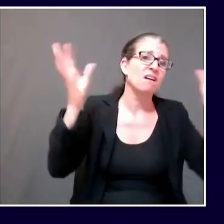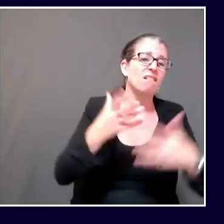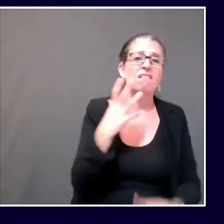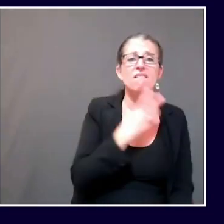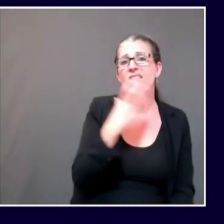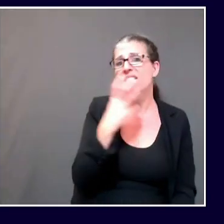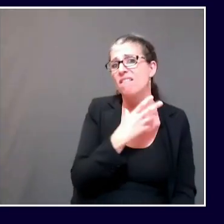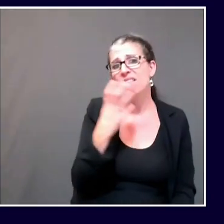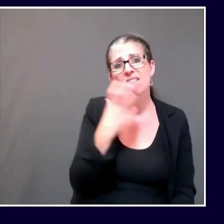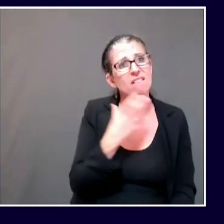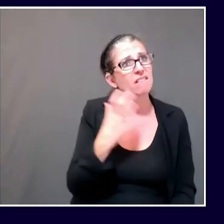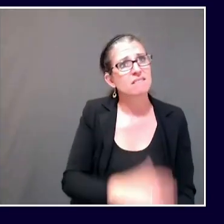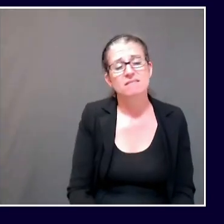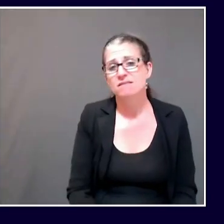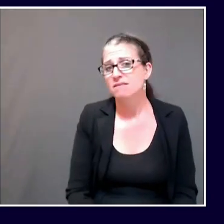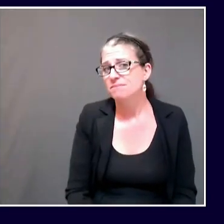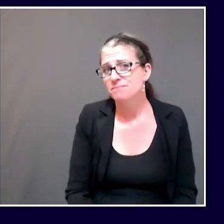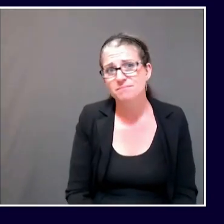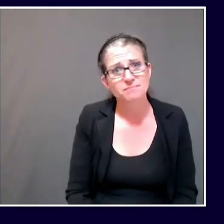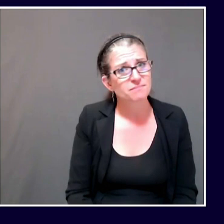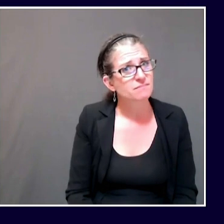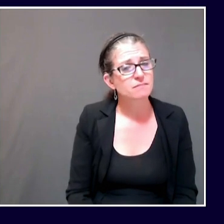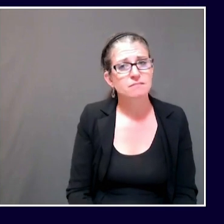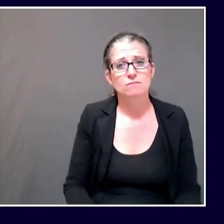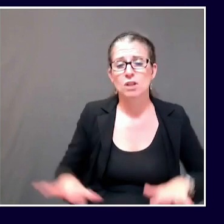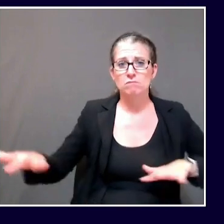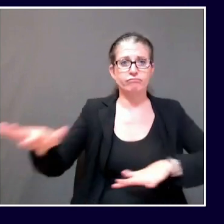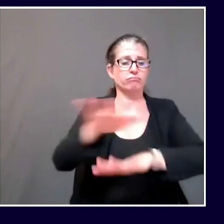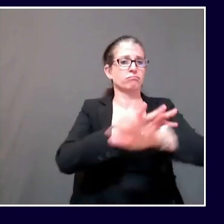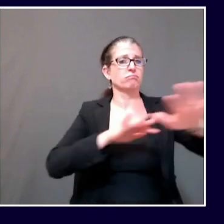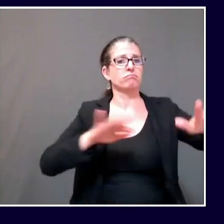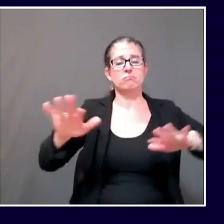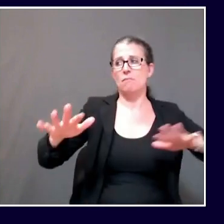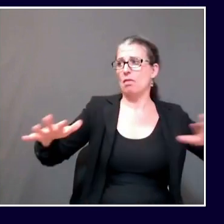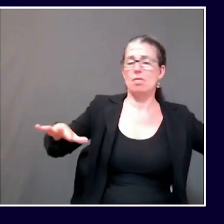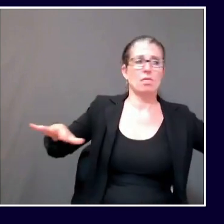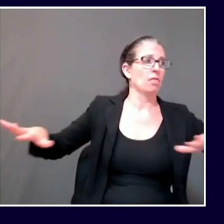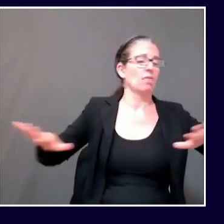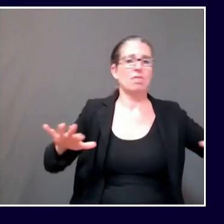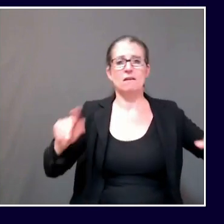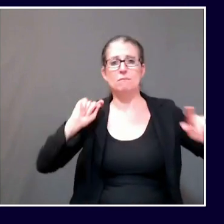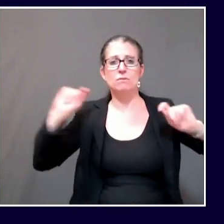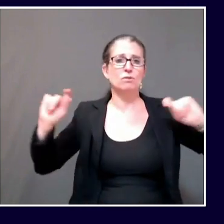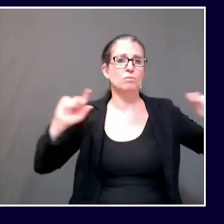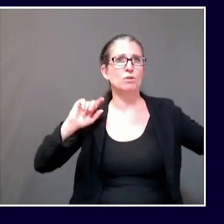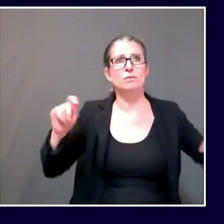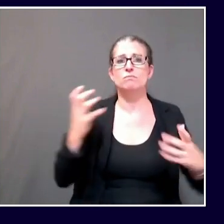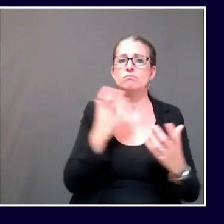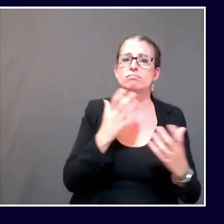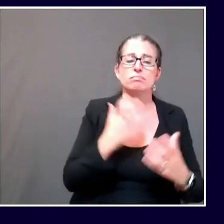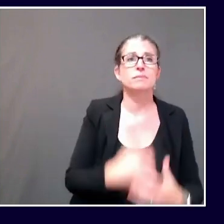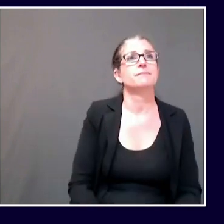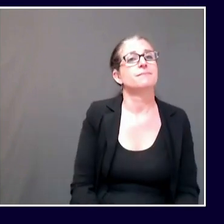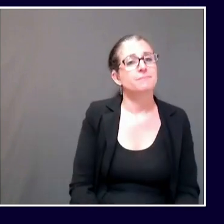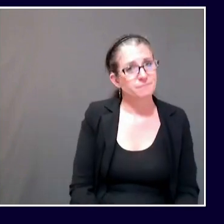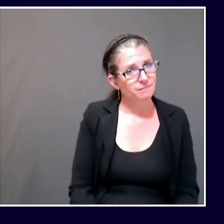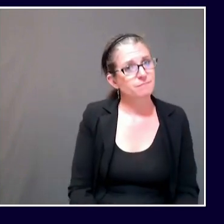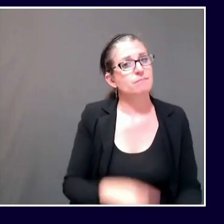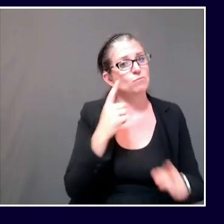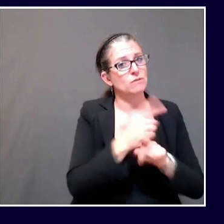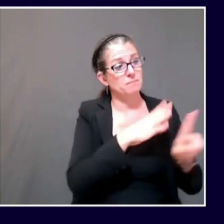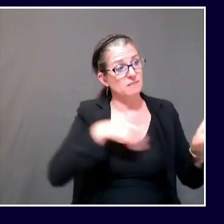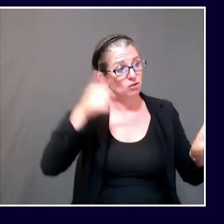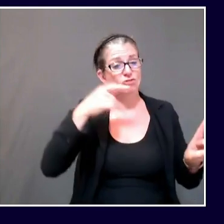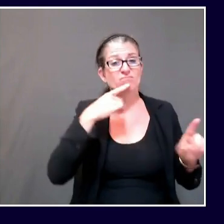all work. And so today's announcement that the commissioner noted is really a tribute to their commitment and